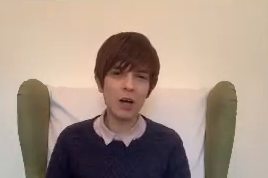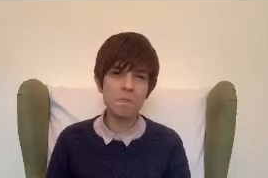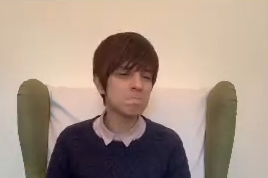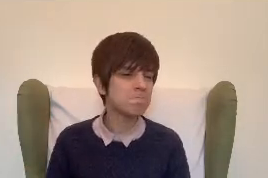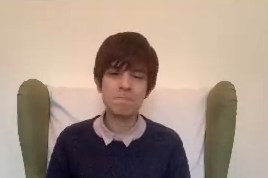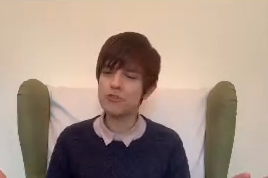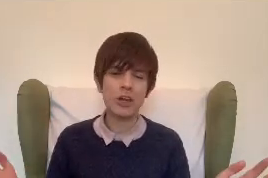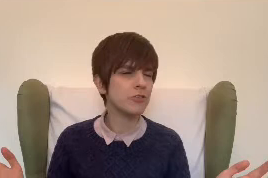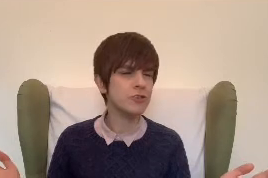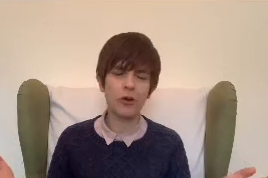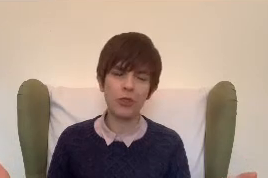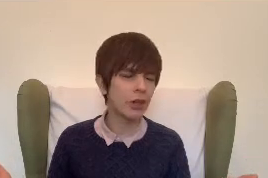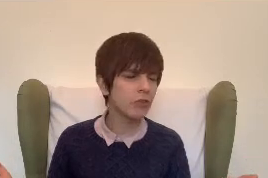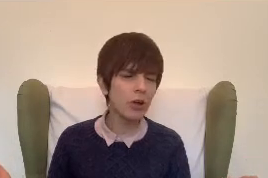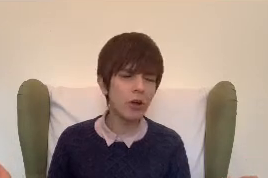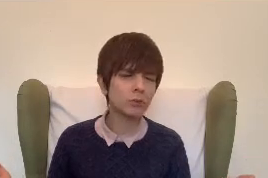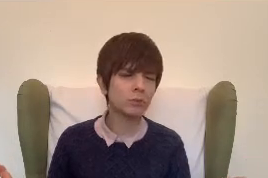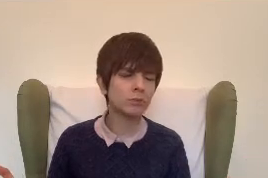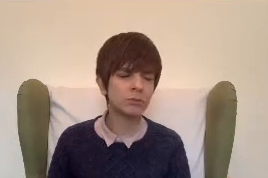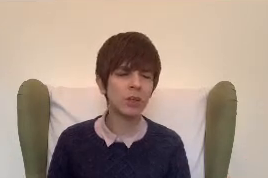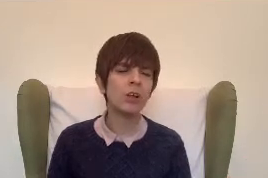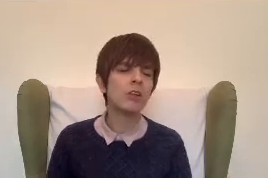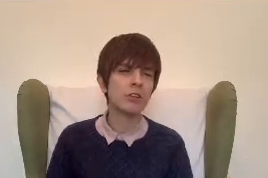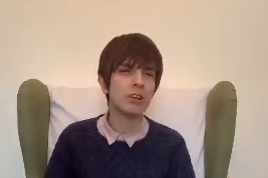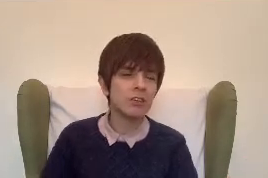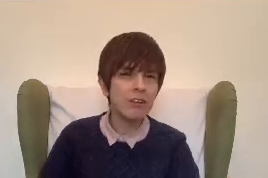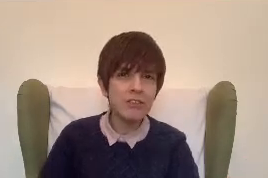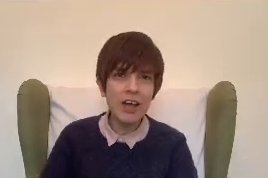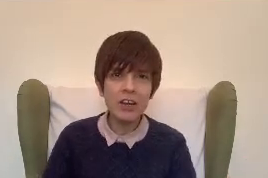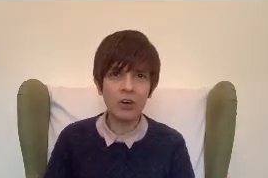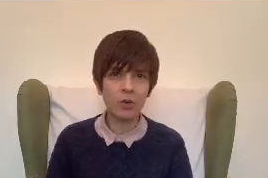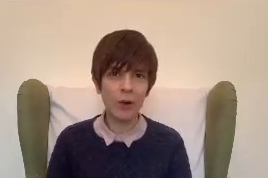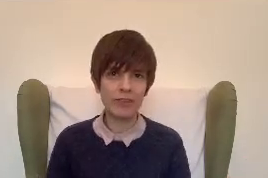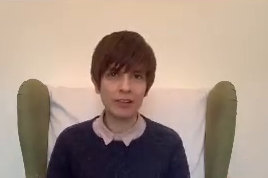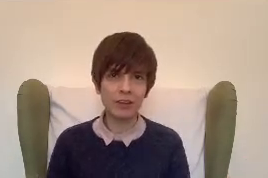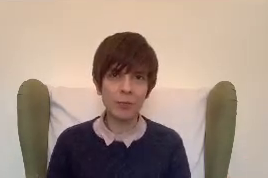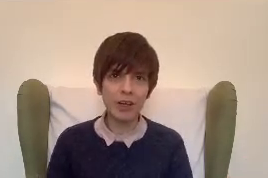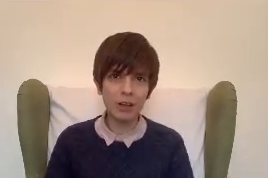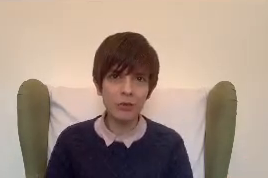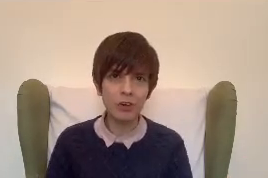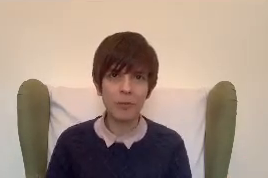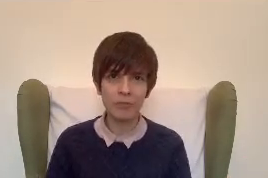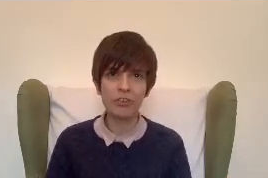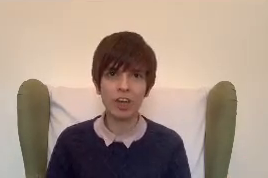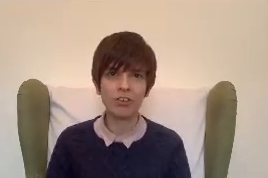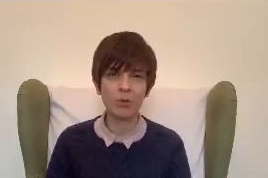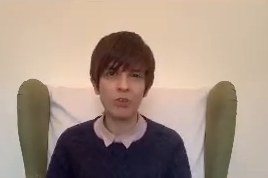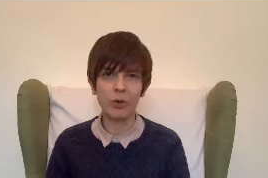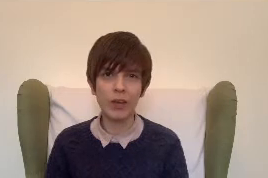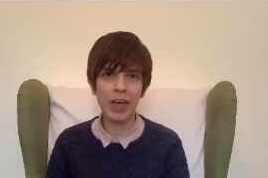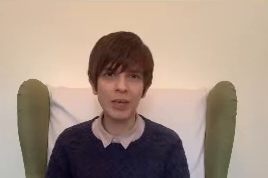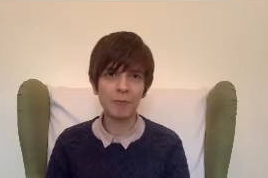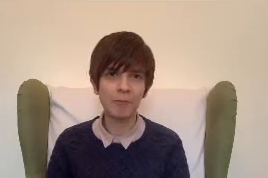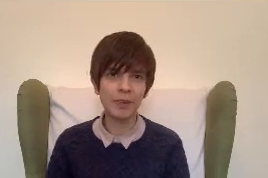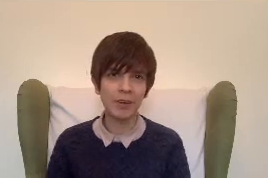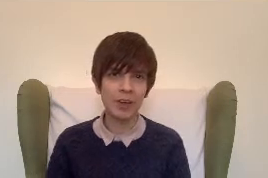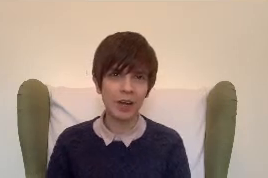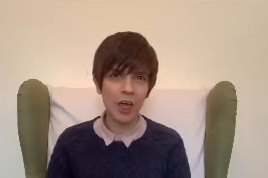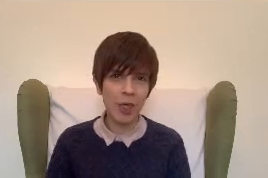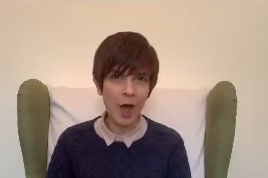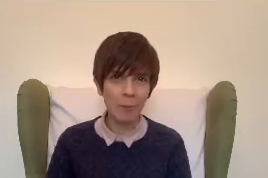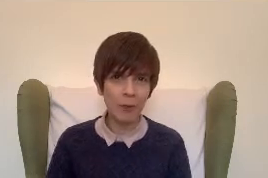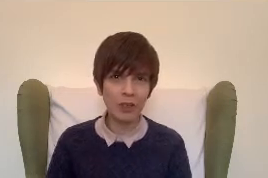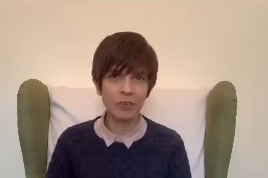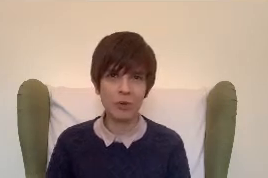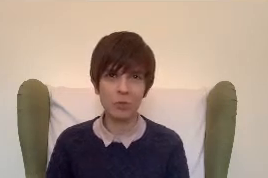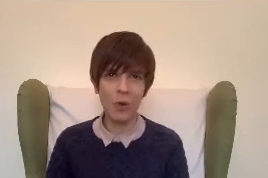Grandma said nothing at all. So Little Red Riding Hood went a little bit closer to check she was okay. And